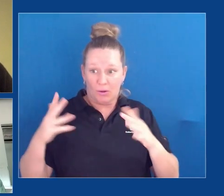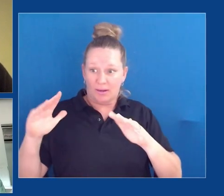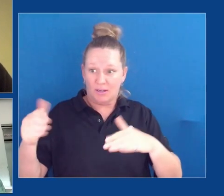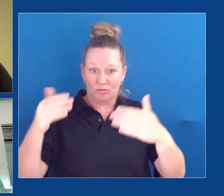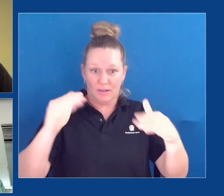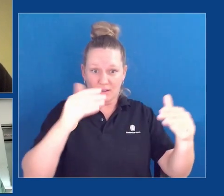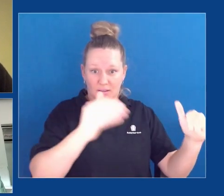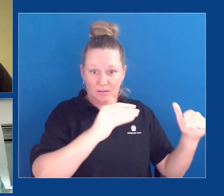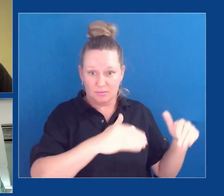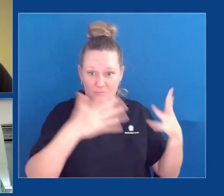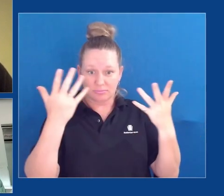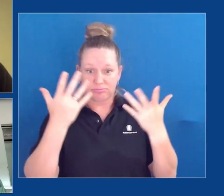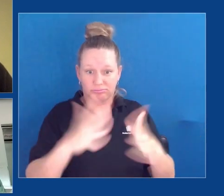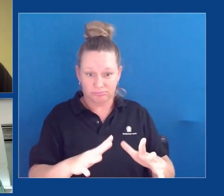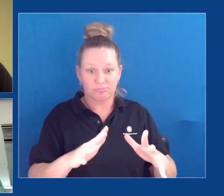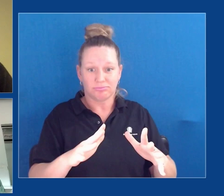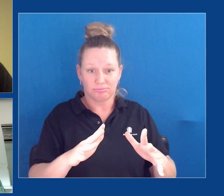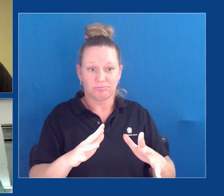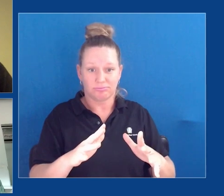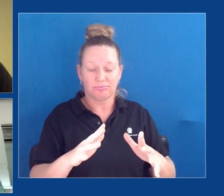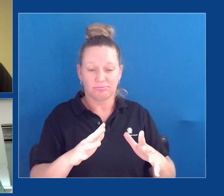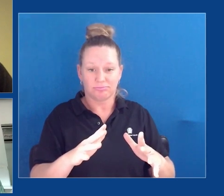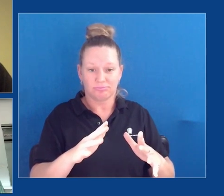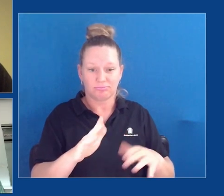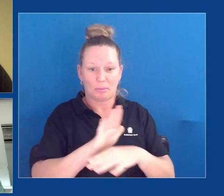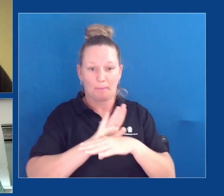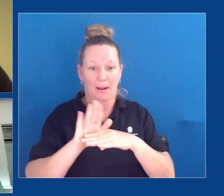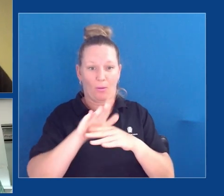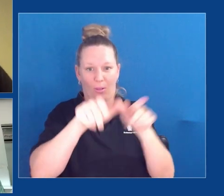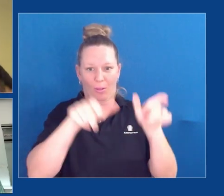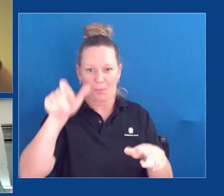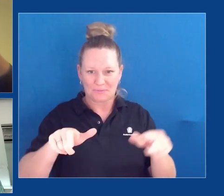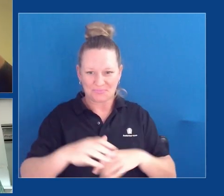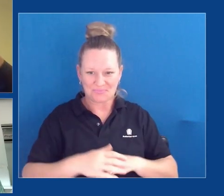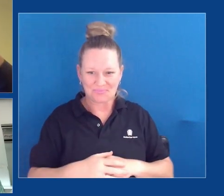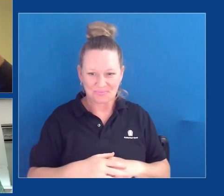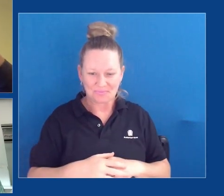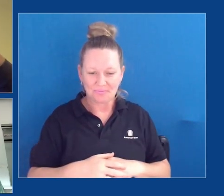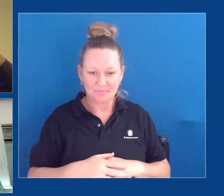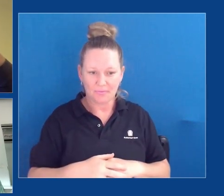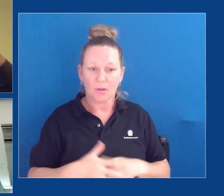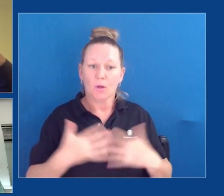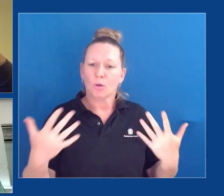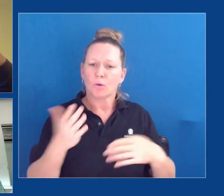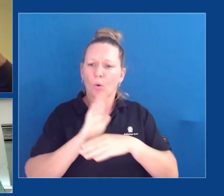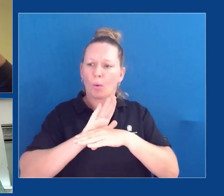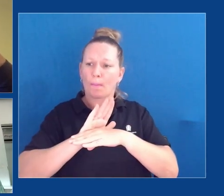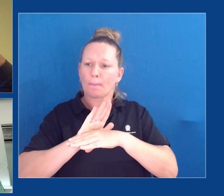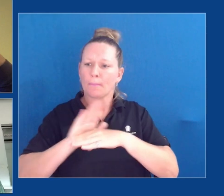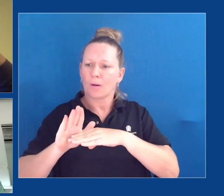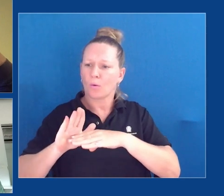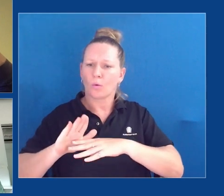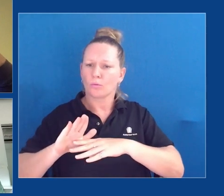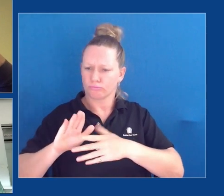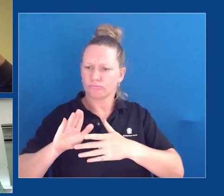quite a large panel. So what we were going to do for this panel is basically field a series of